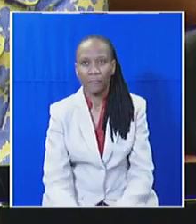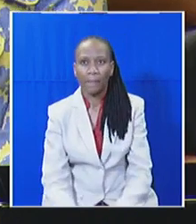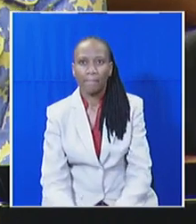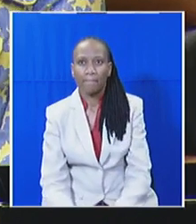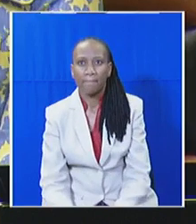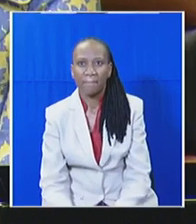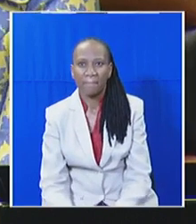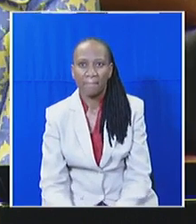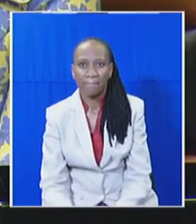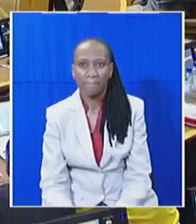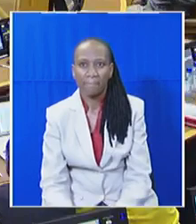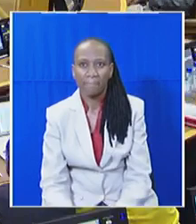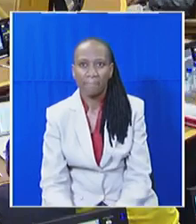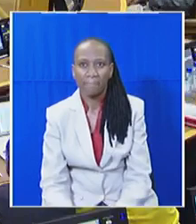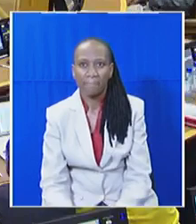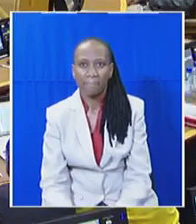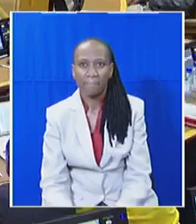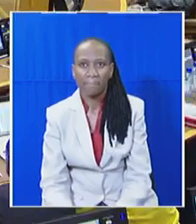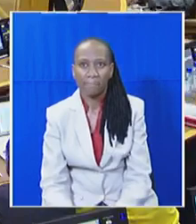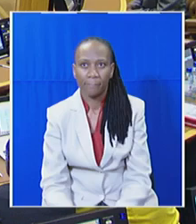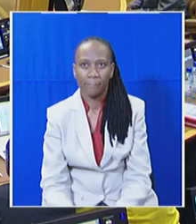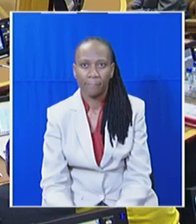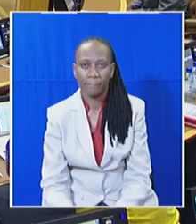It should be the BFF, but let's.